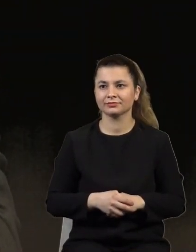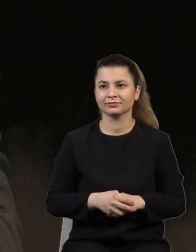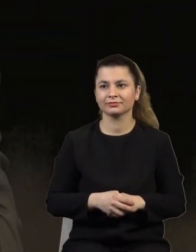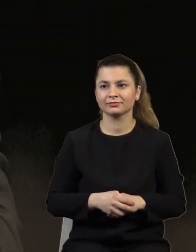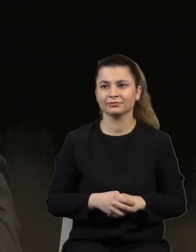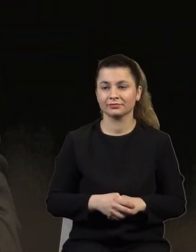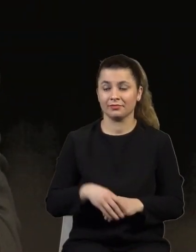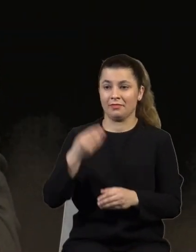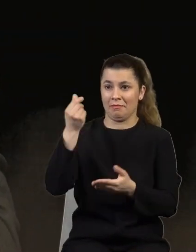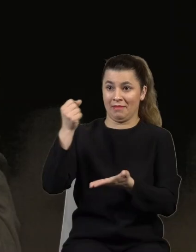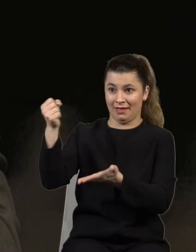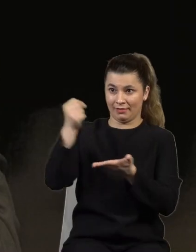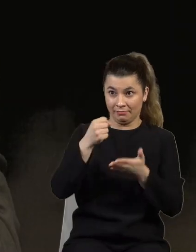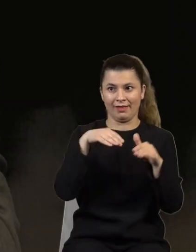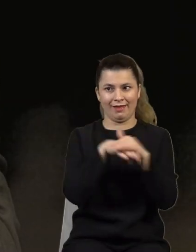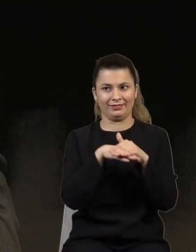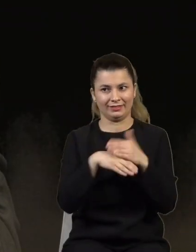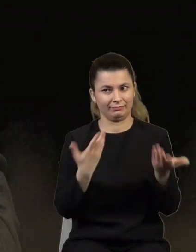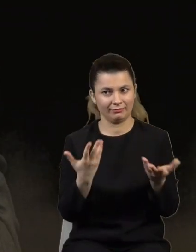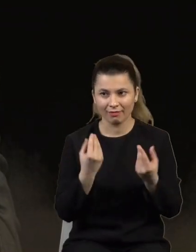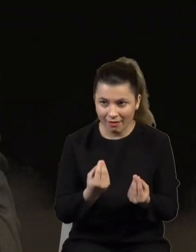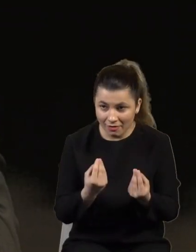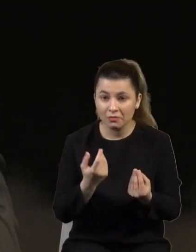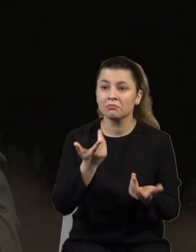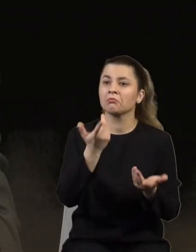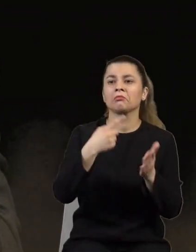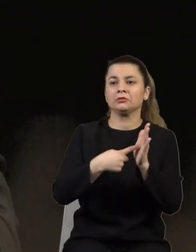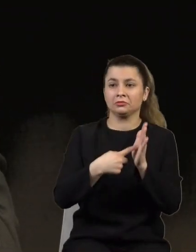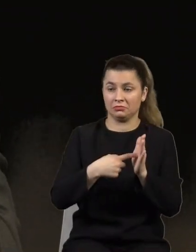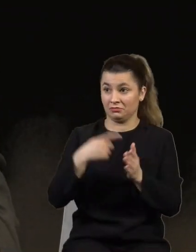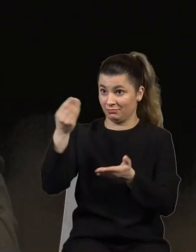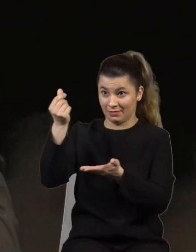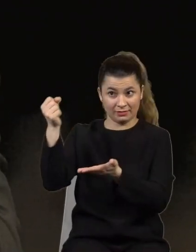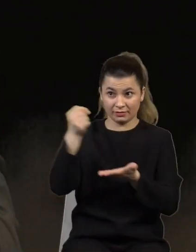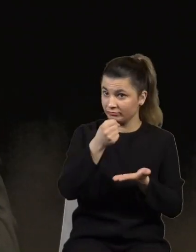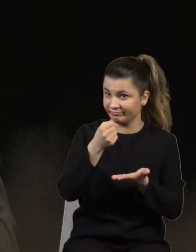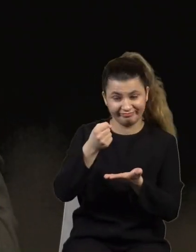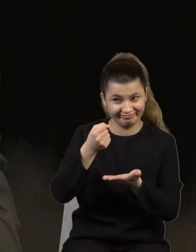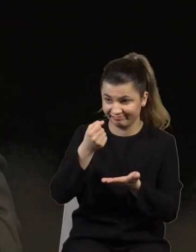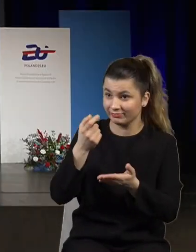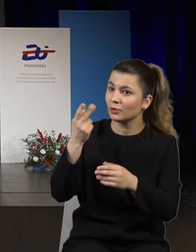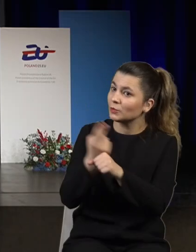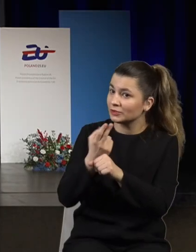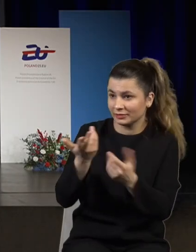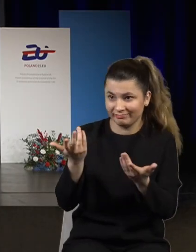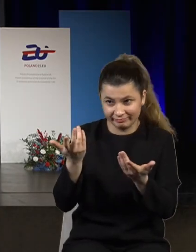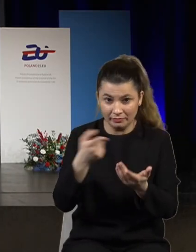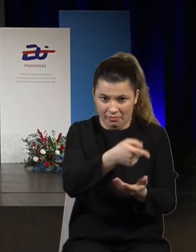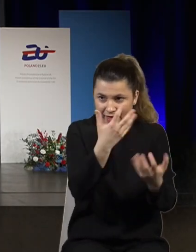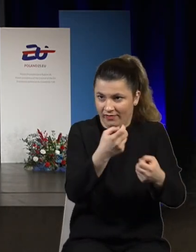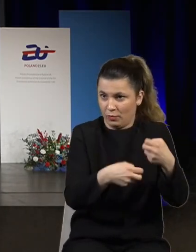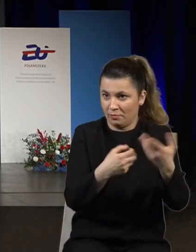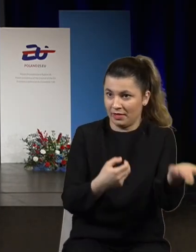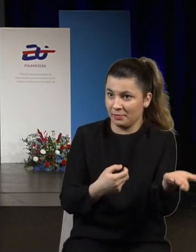your planning process so that you will be able to answer the questions from the various funding and financing sources. Thank you